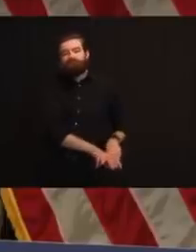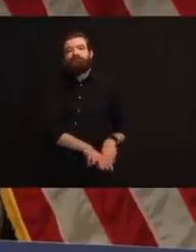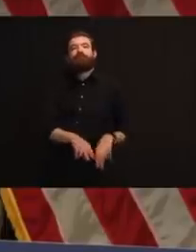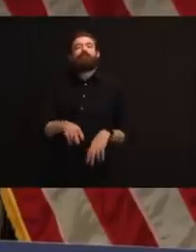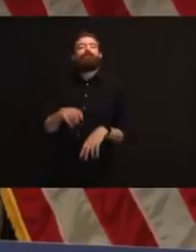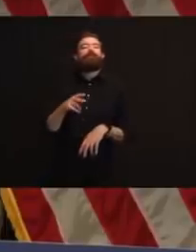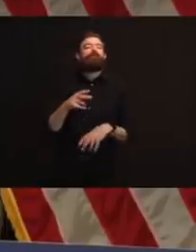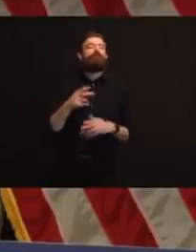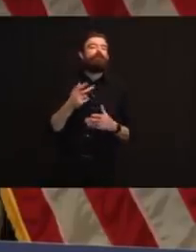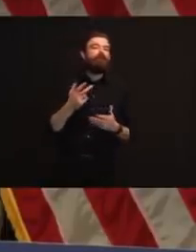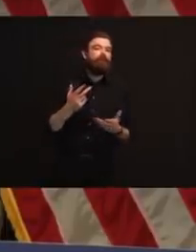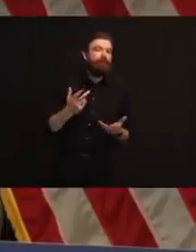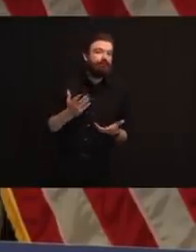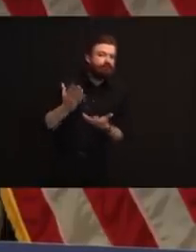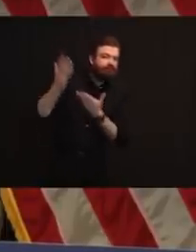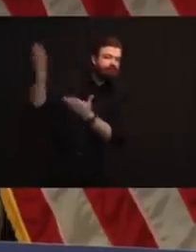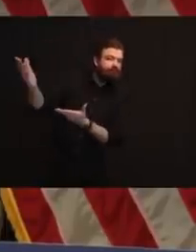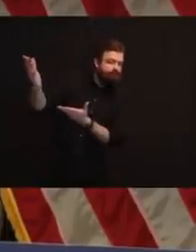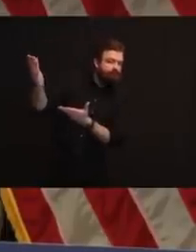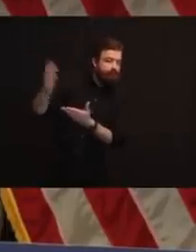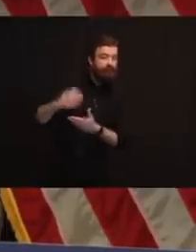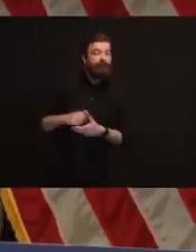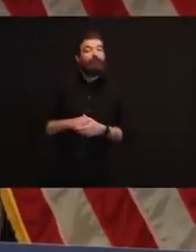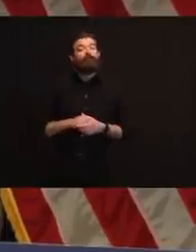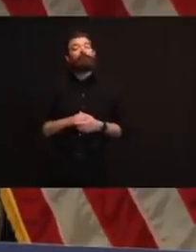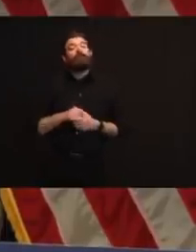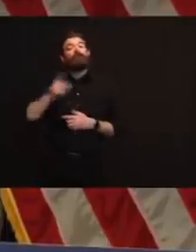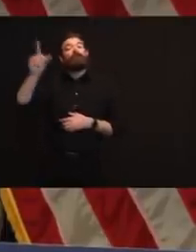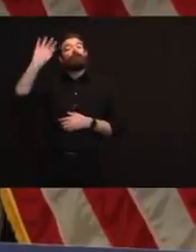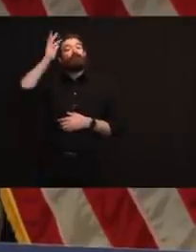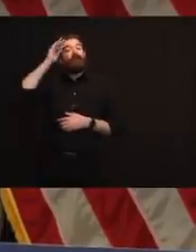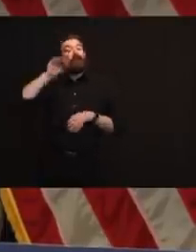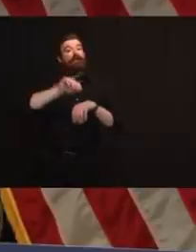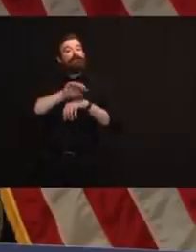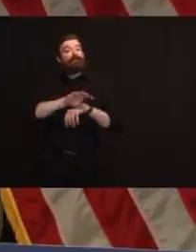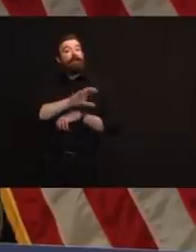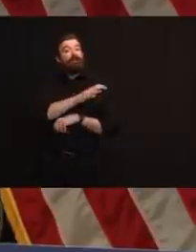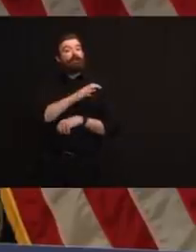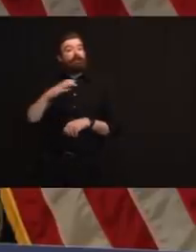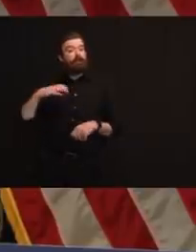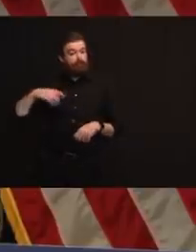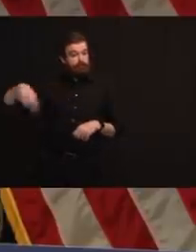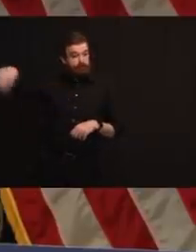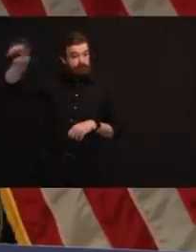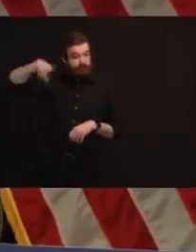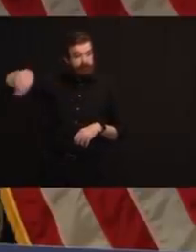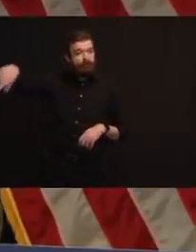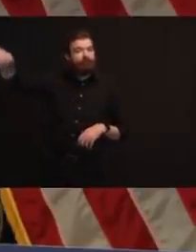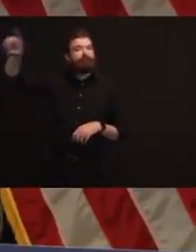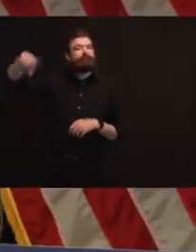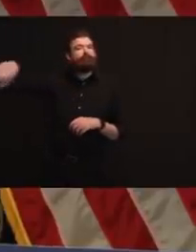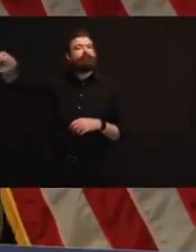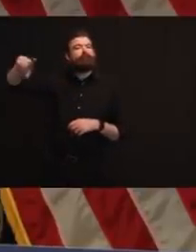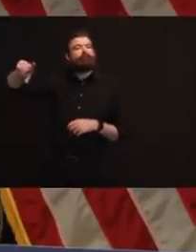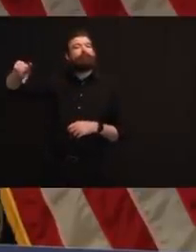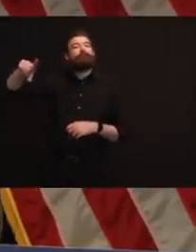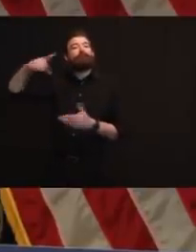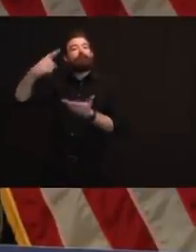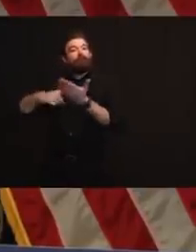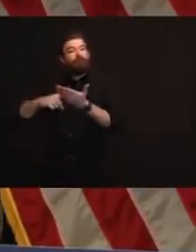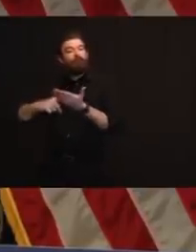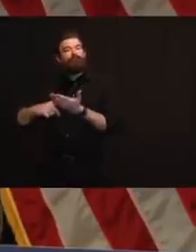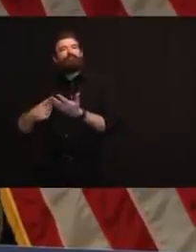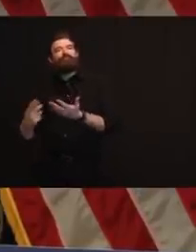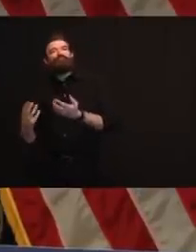There's a federal advisory committee to the Food and Drug Administration. They met yesterday for Moderna, last week for the Pfizer product. Also independent